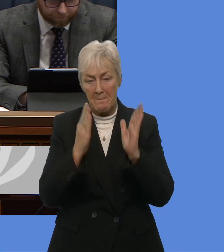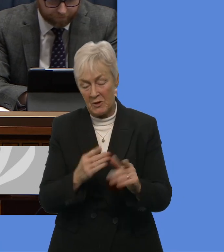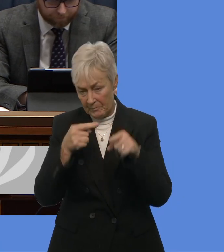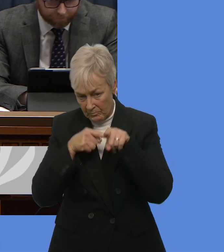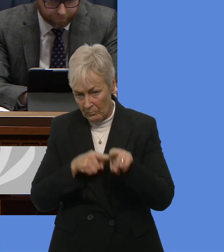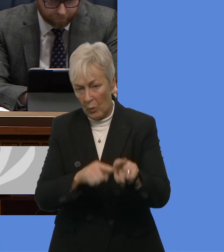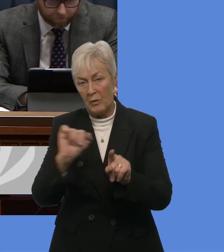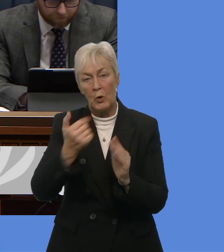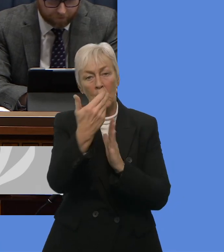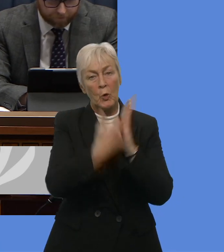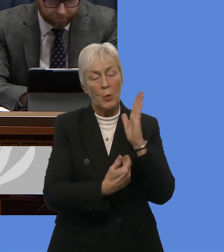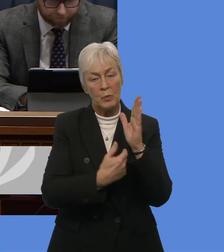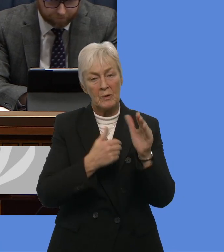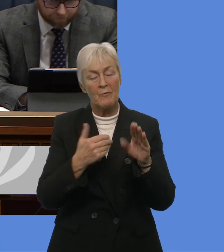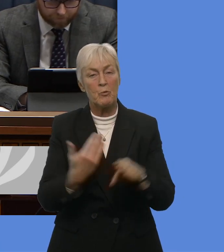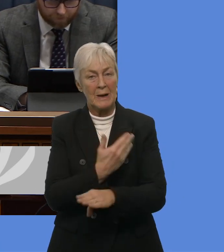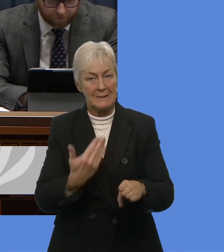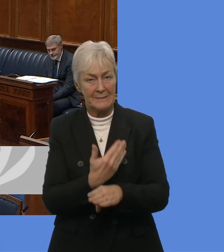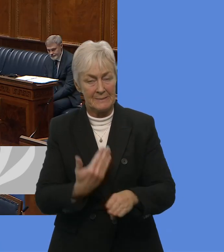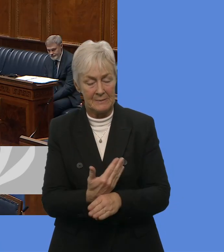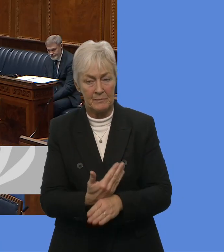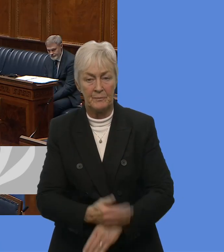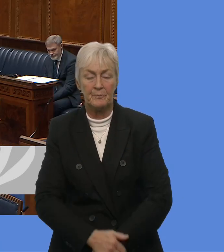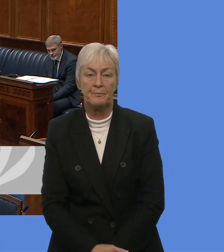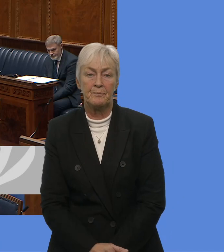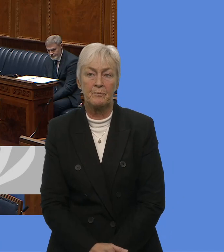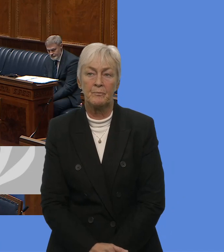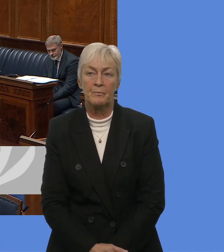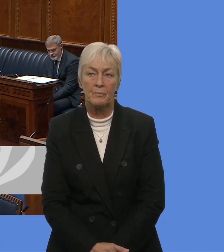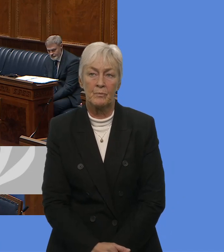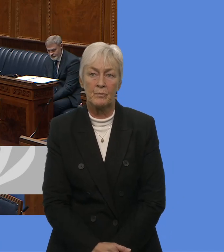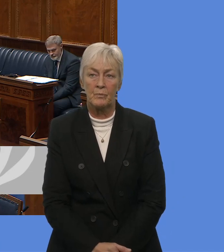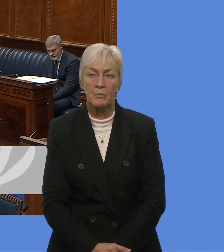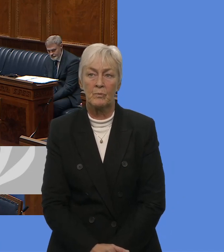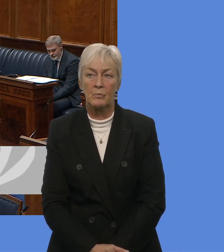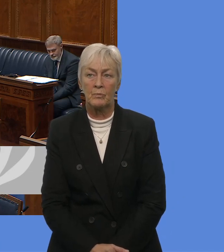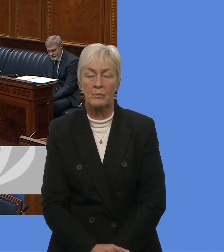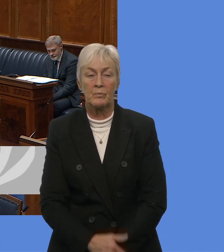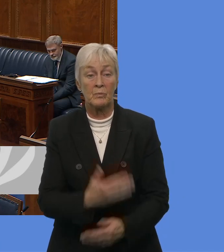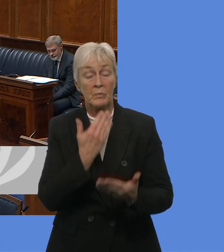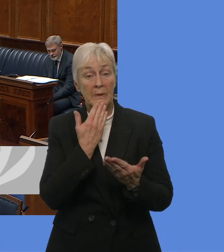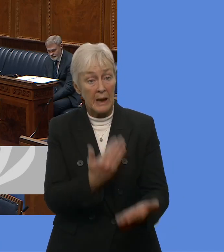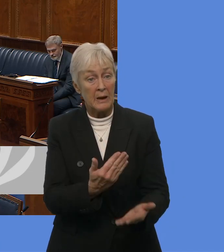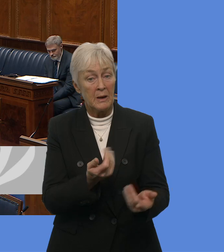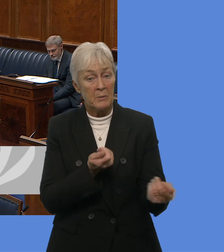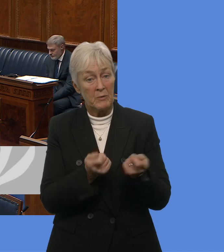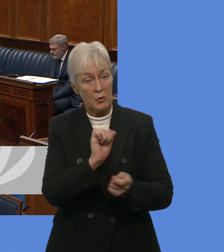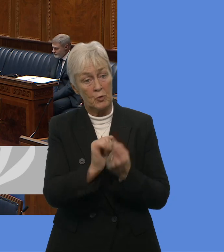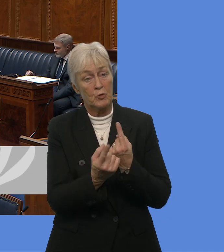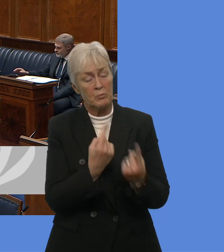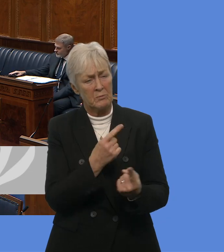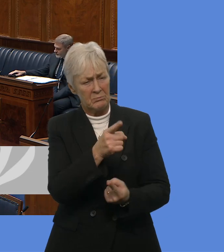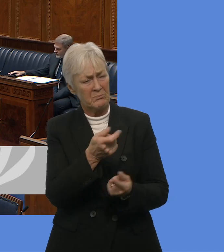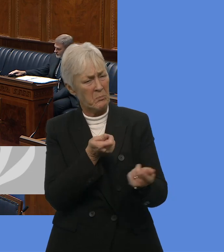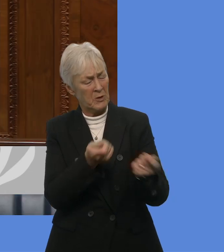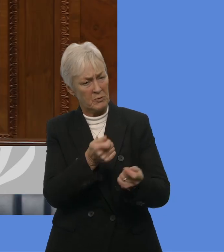Code of Practice for Ministerial Public Appointments. Mr Buchanan. Thank you, and thank you, Minister, for a response. The Minister will